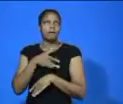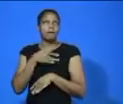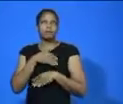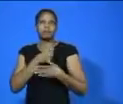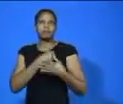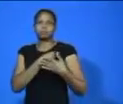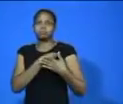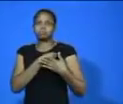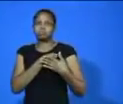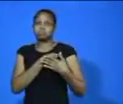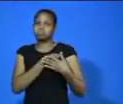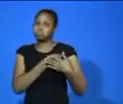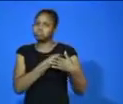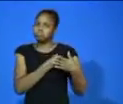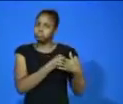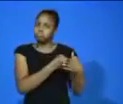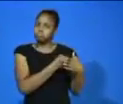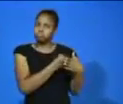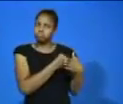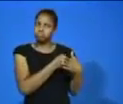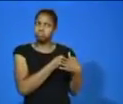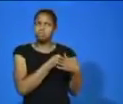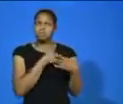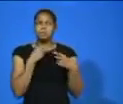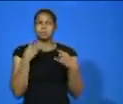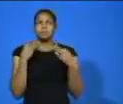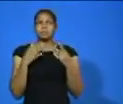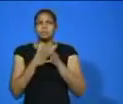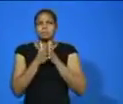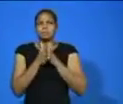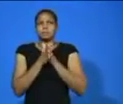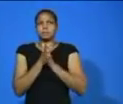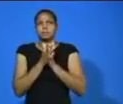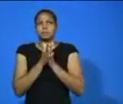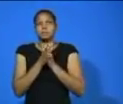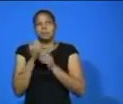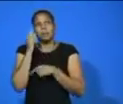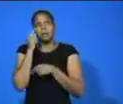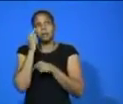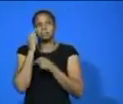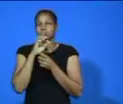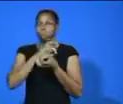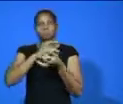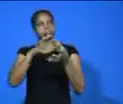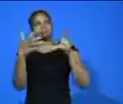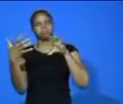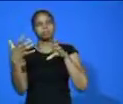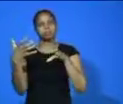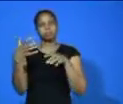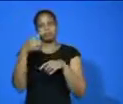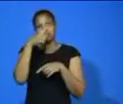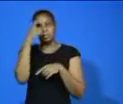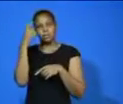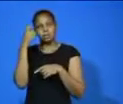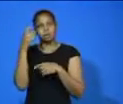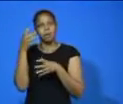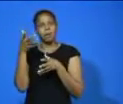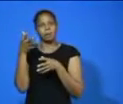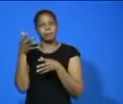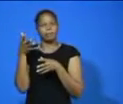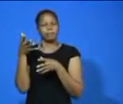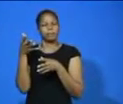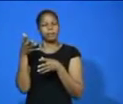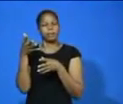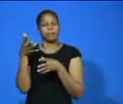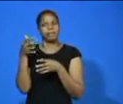my blood pressure went past the ceiling, and my mind went out of whack because I'm expecting to tell me that something is wrong